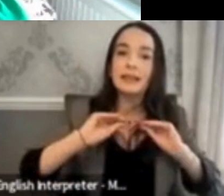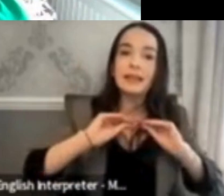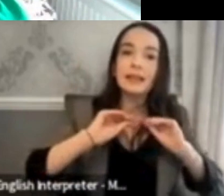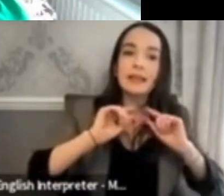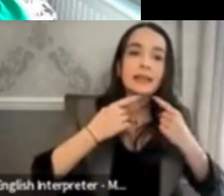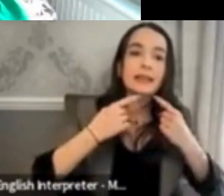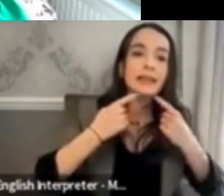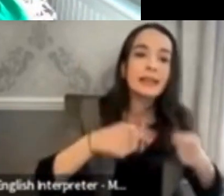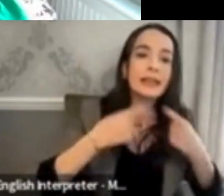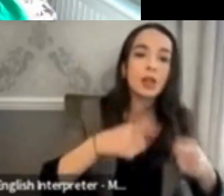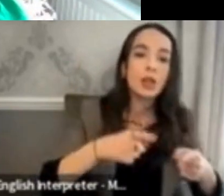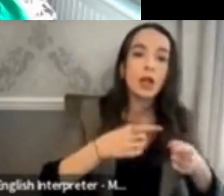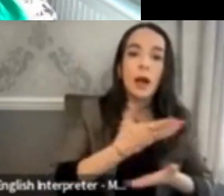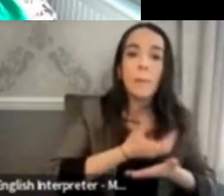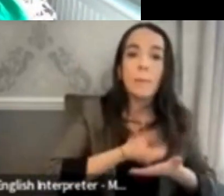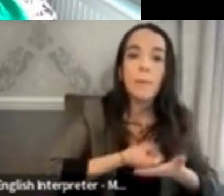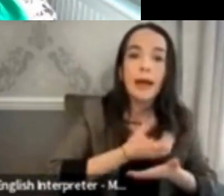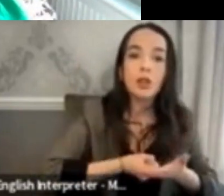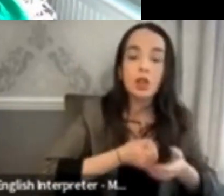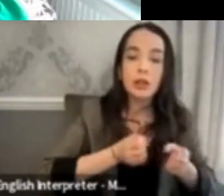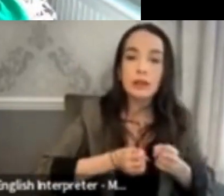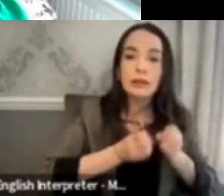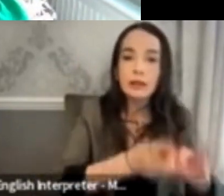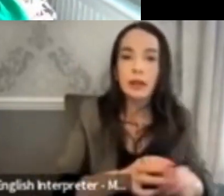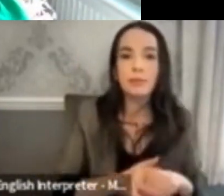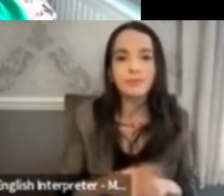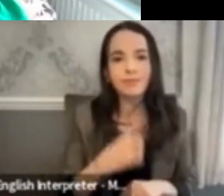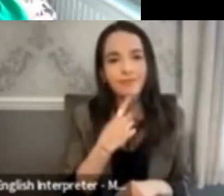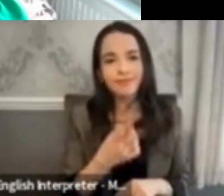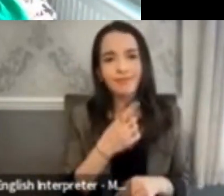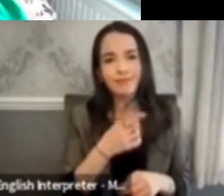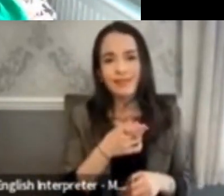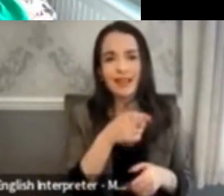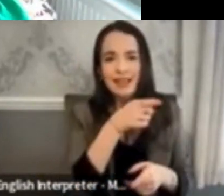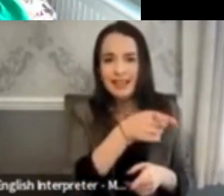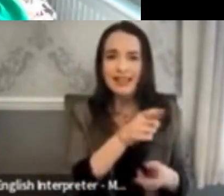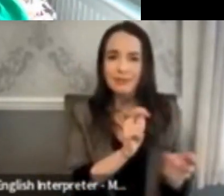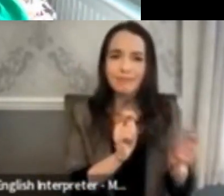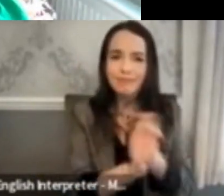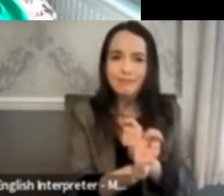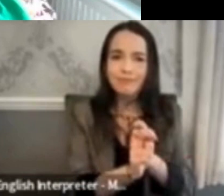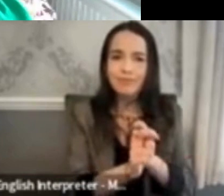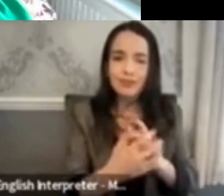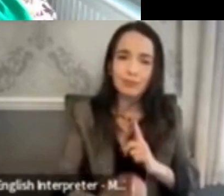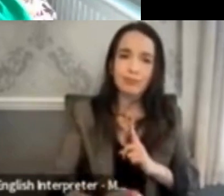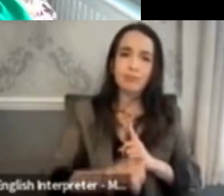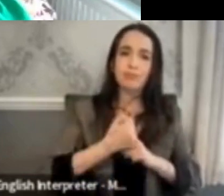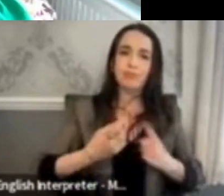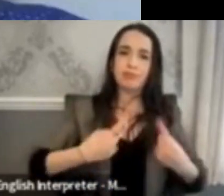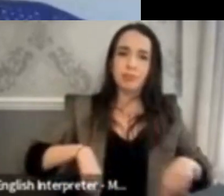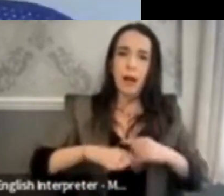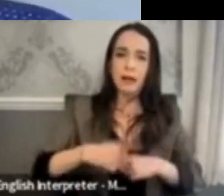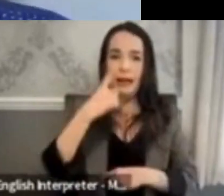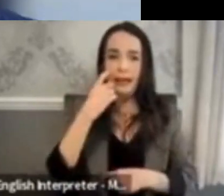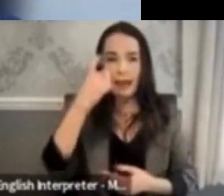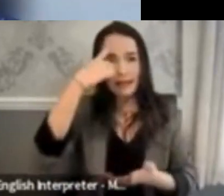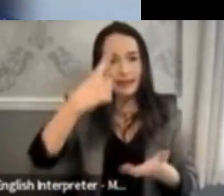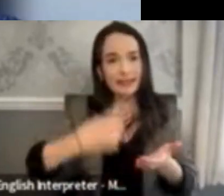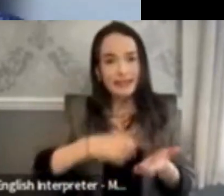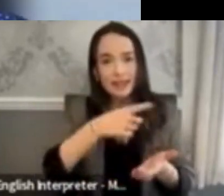additional TPS grant funding is a blow to us. Can this decision be revisited? Yeah,